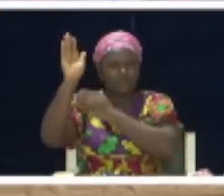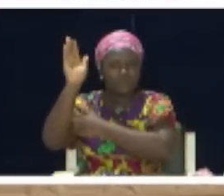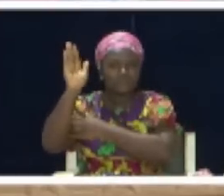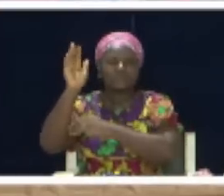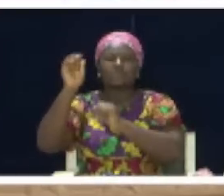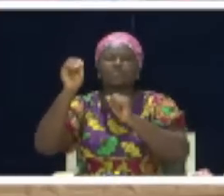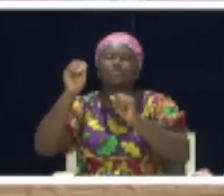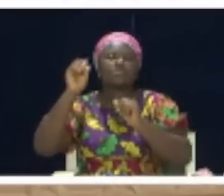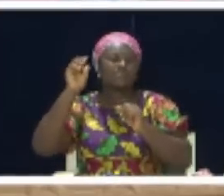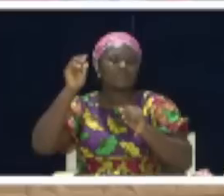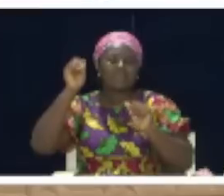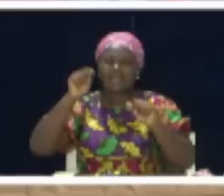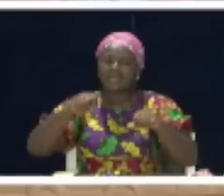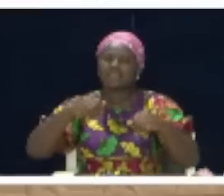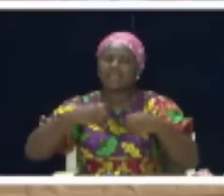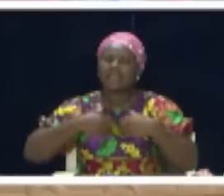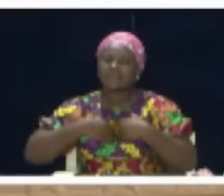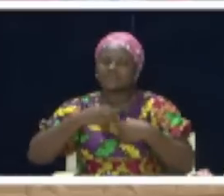to human mind,